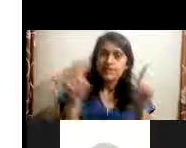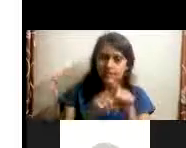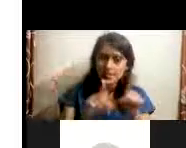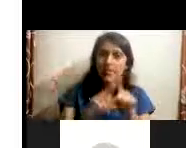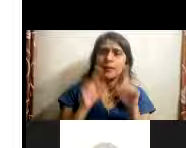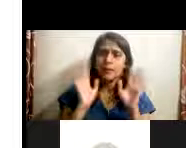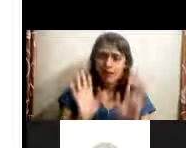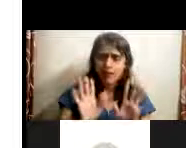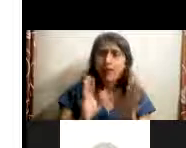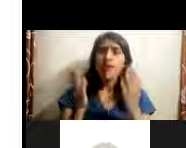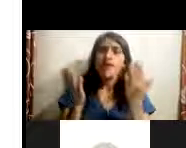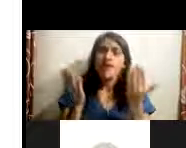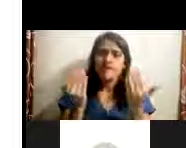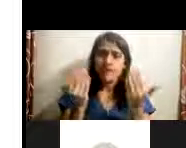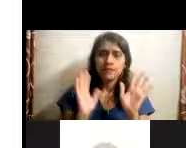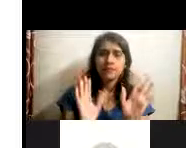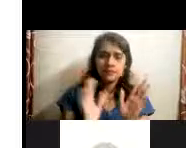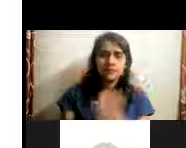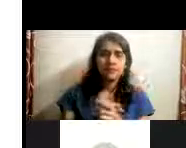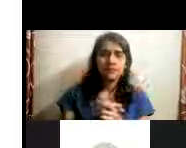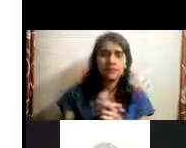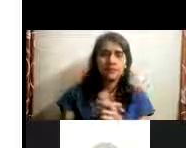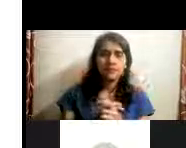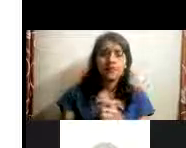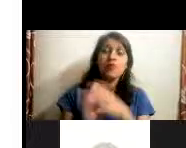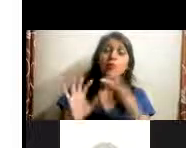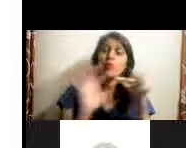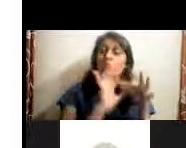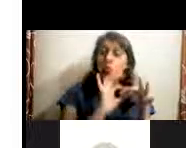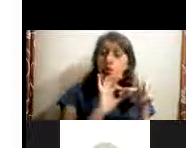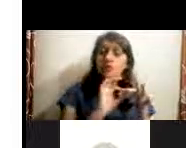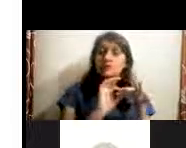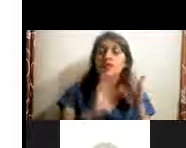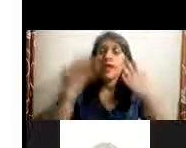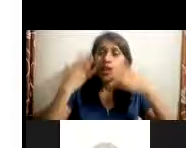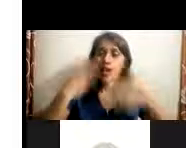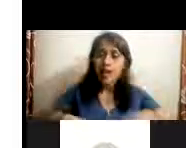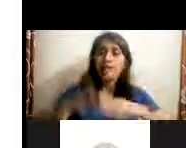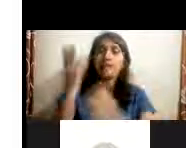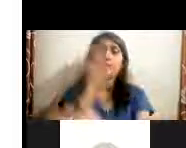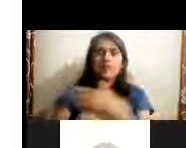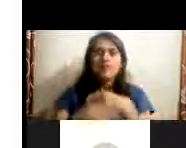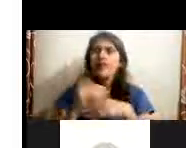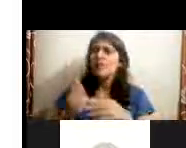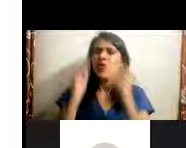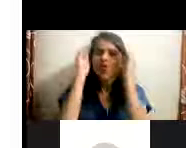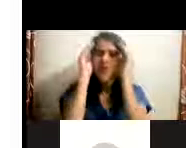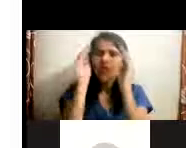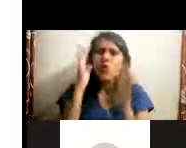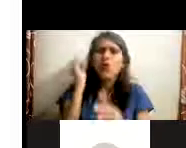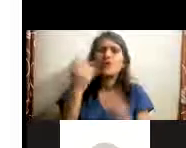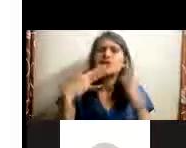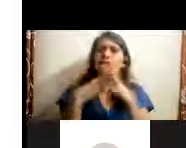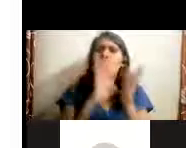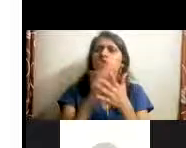there available with regard to health and disability. Why disability is being focused by WHA